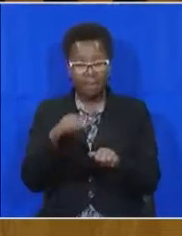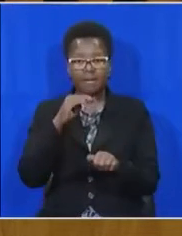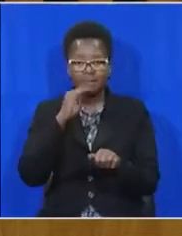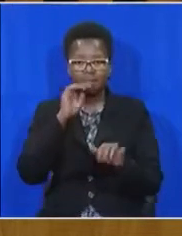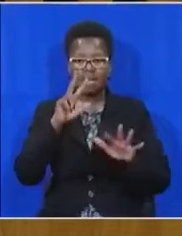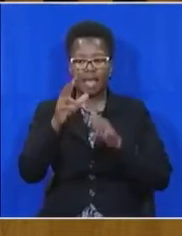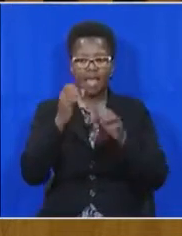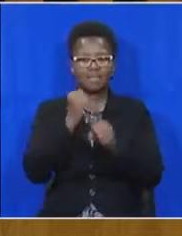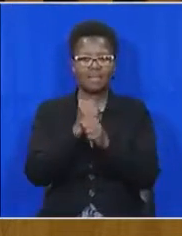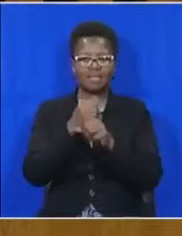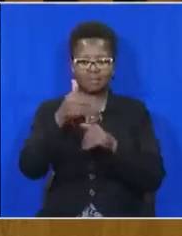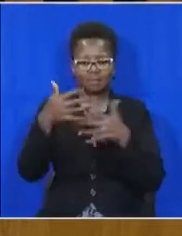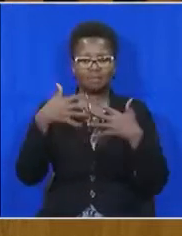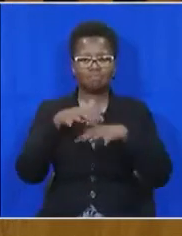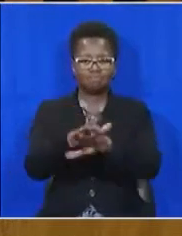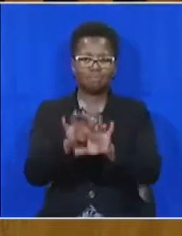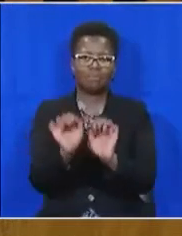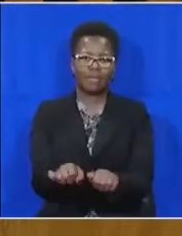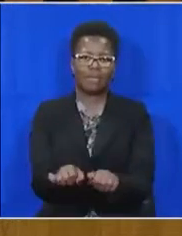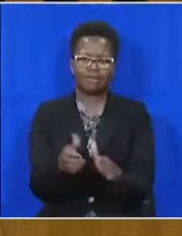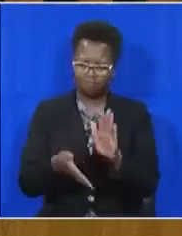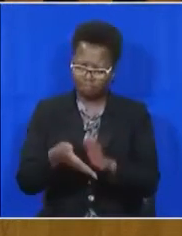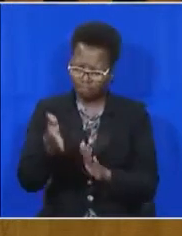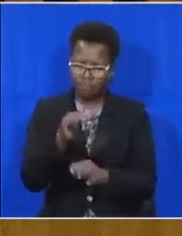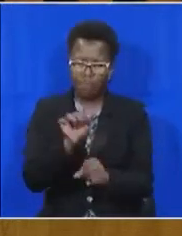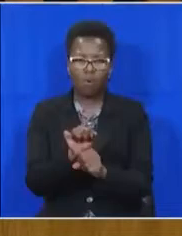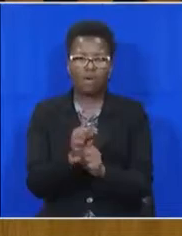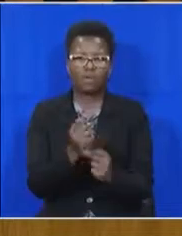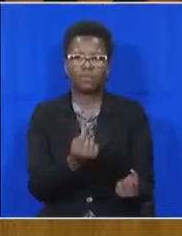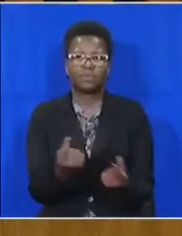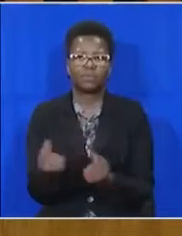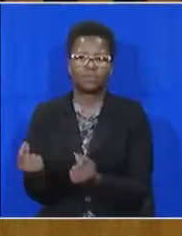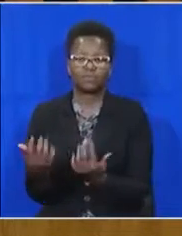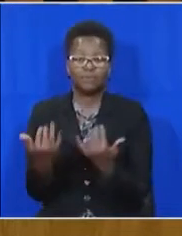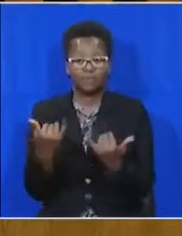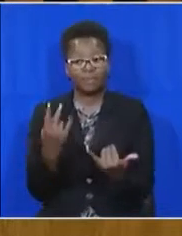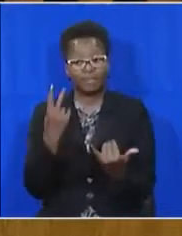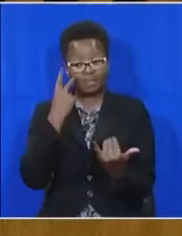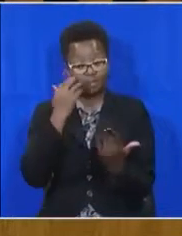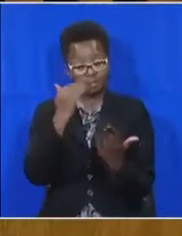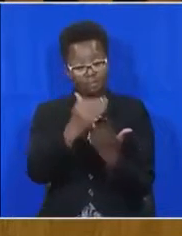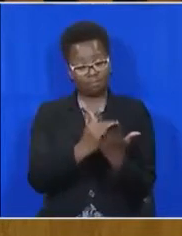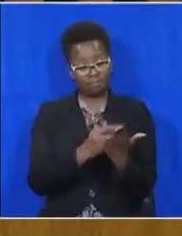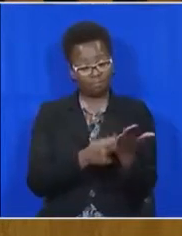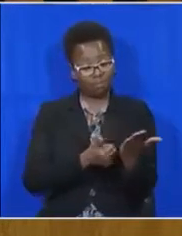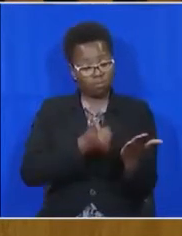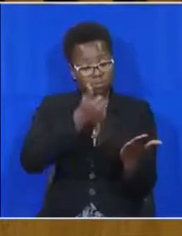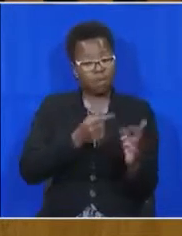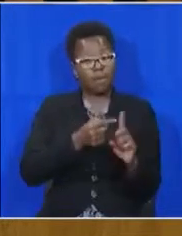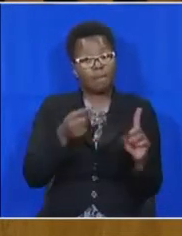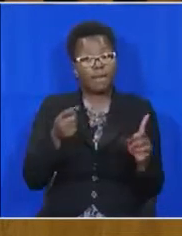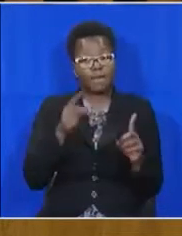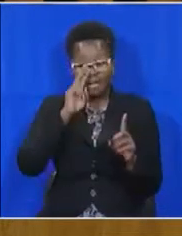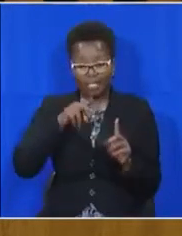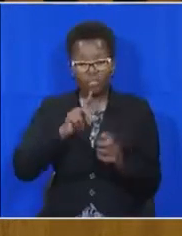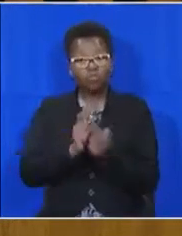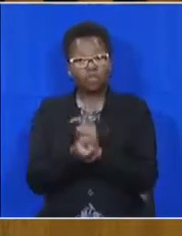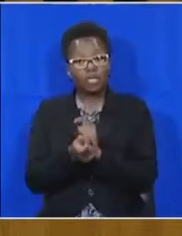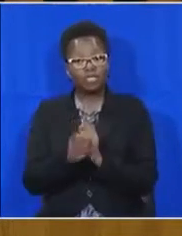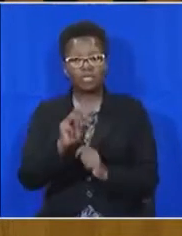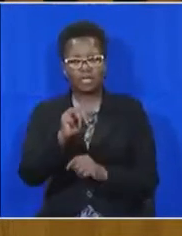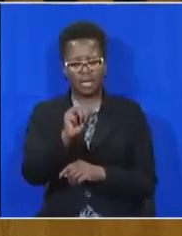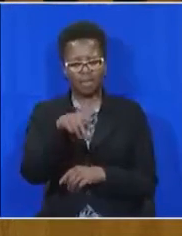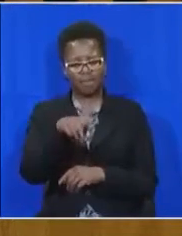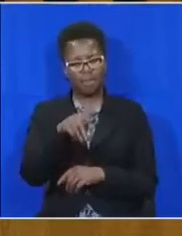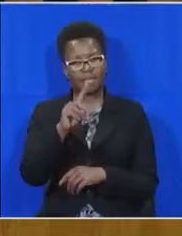into production. But all this is theoretical until government changes the disastrous new version of the MPRDA. That ensured that